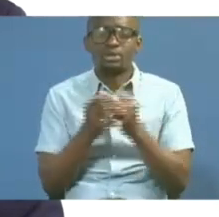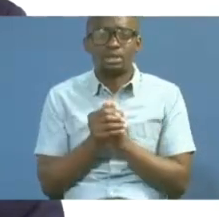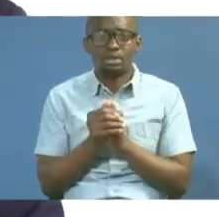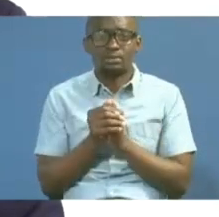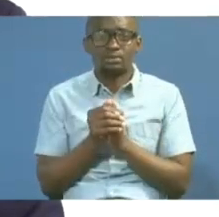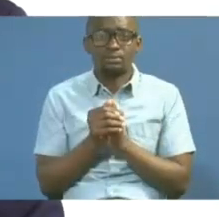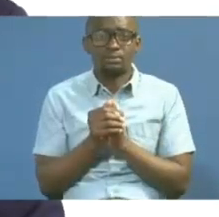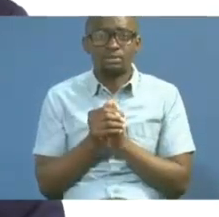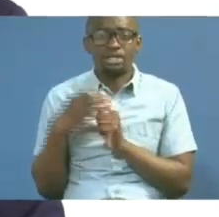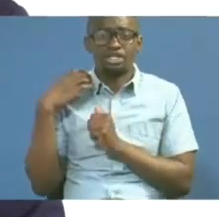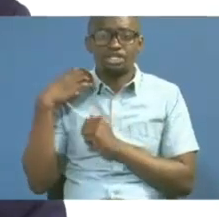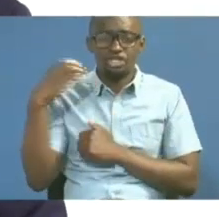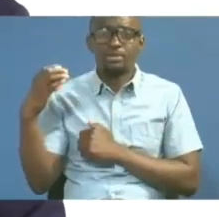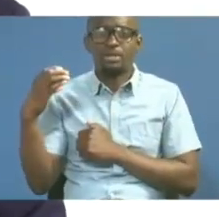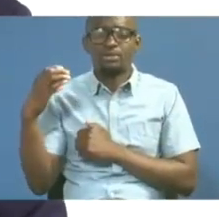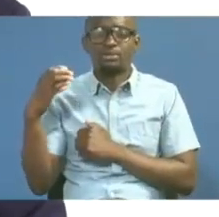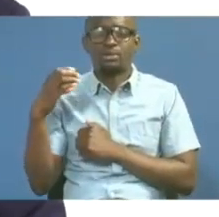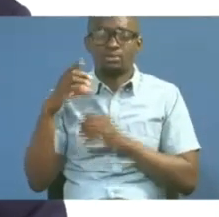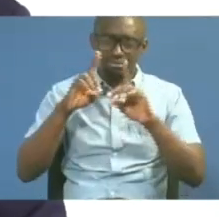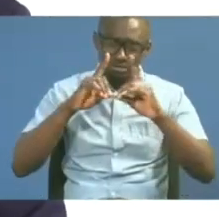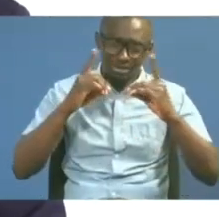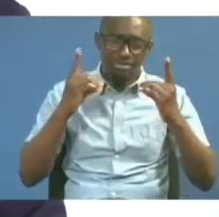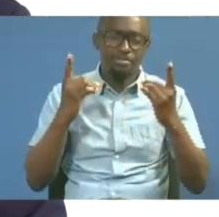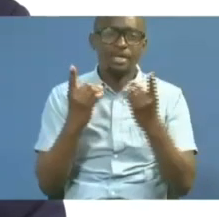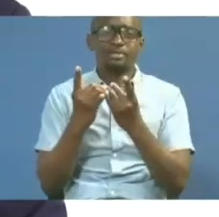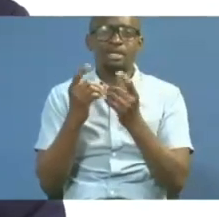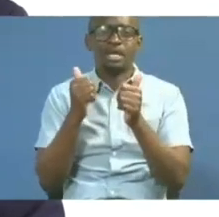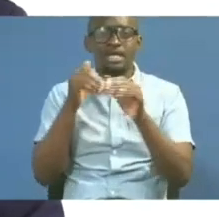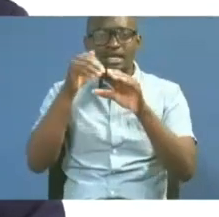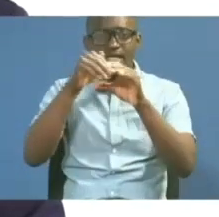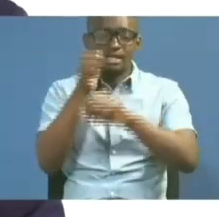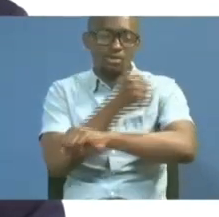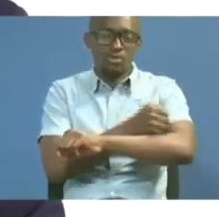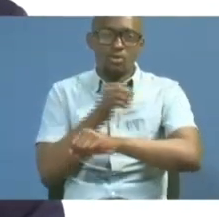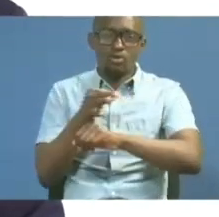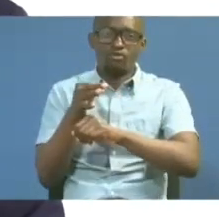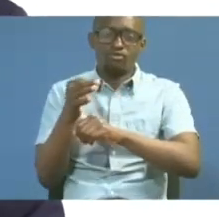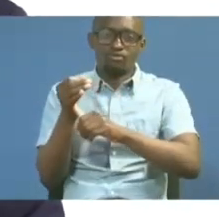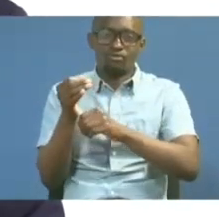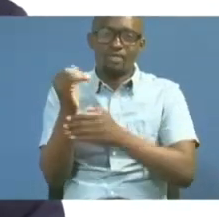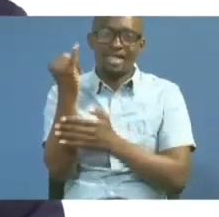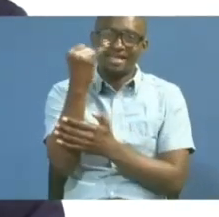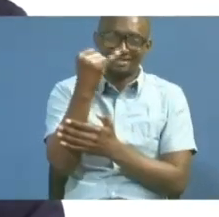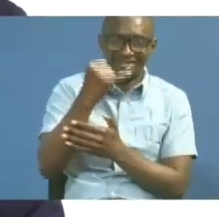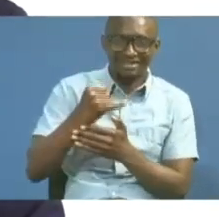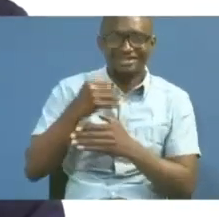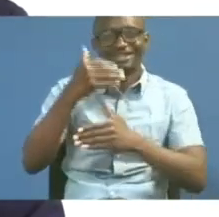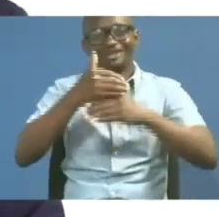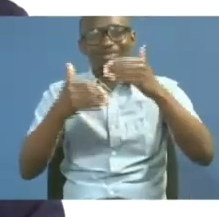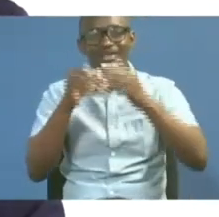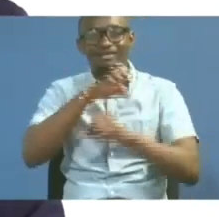to introduce the chairman of department within the School of